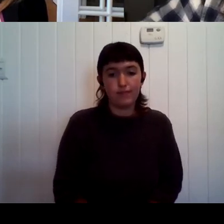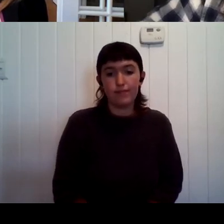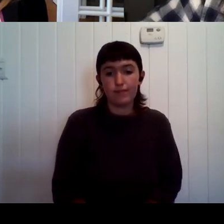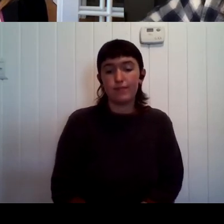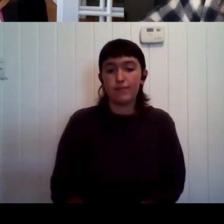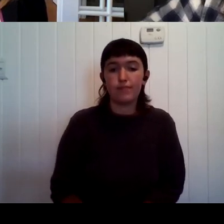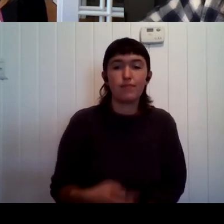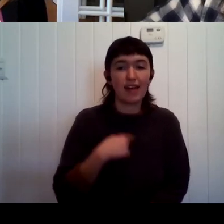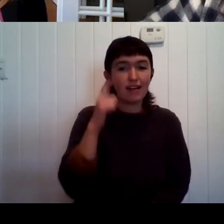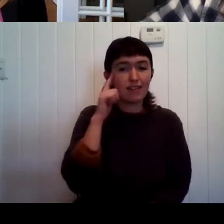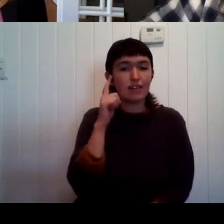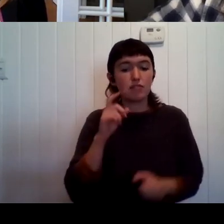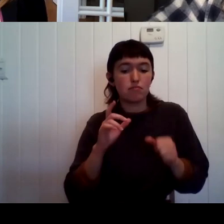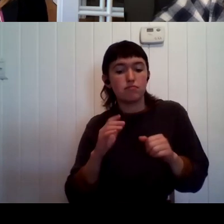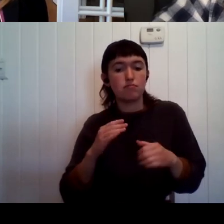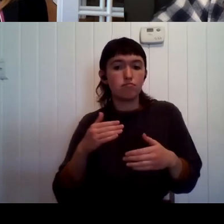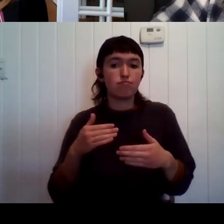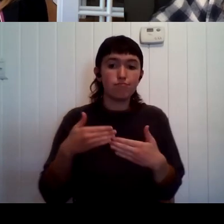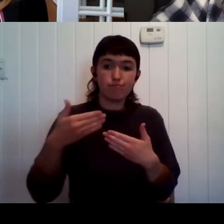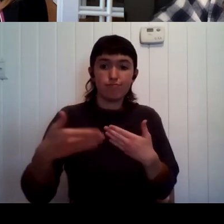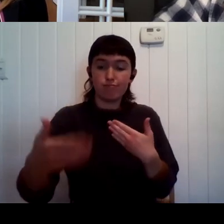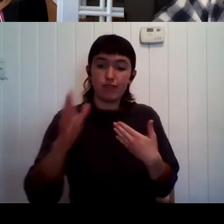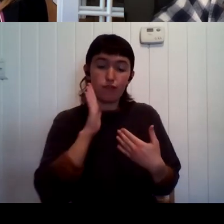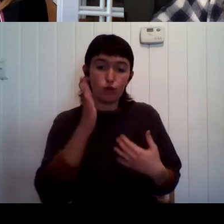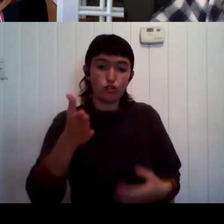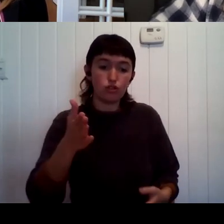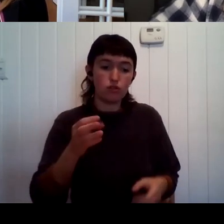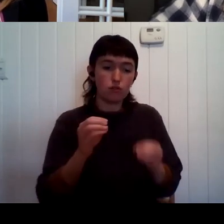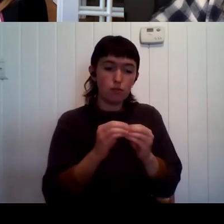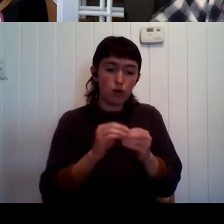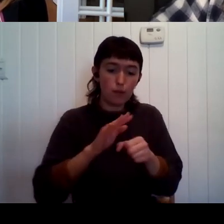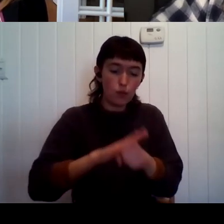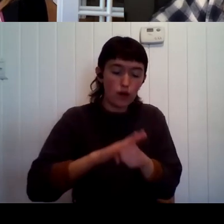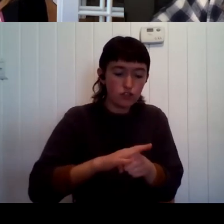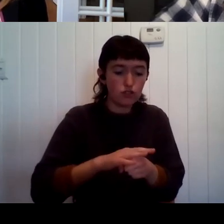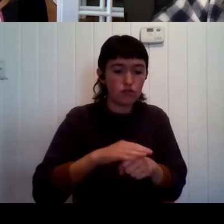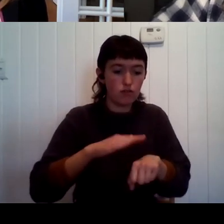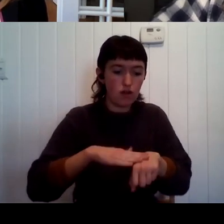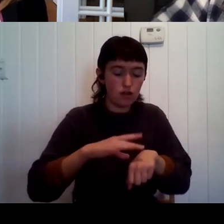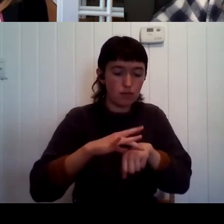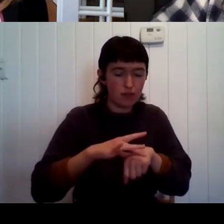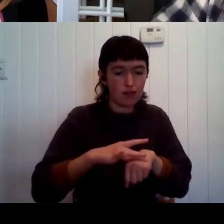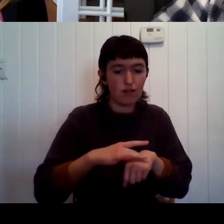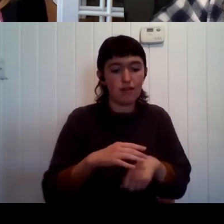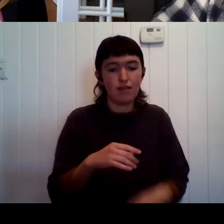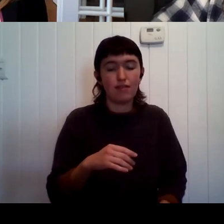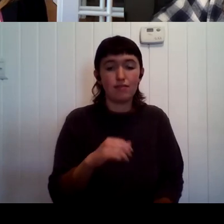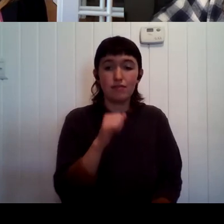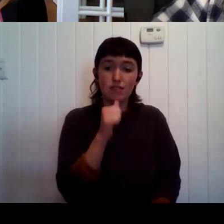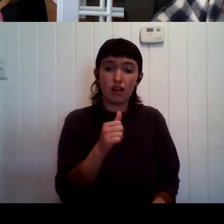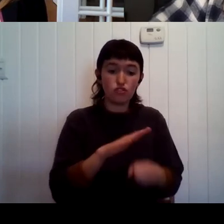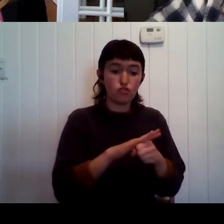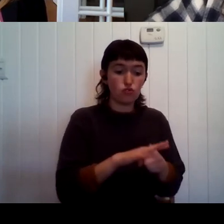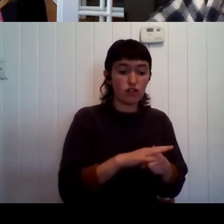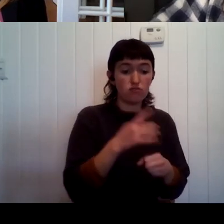going forward, the more pressure we put on this planet, there are going to be that much more stress put on not only our species, but all the